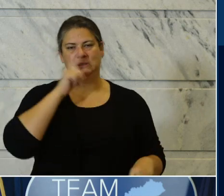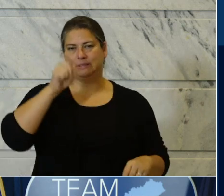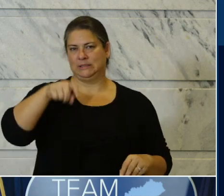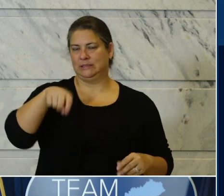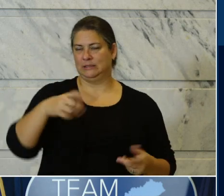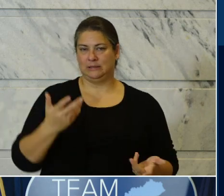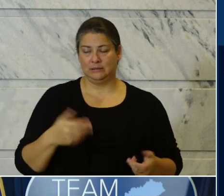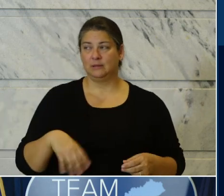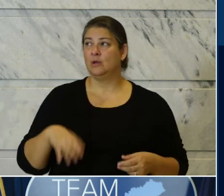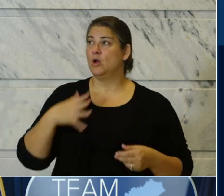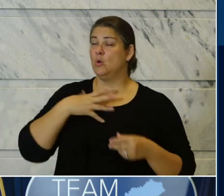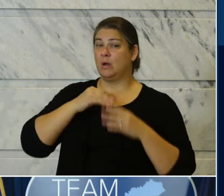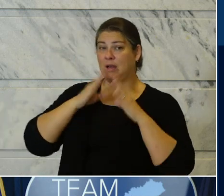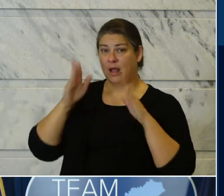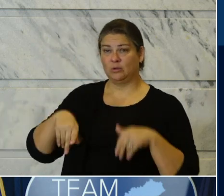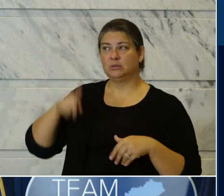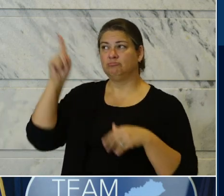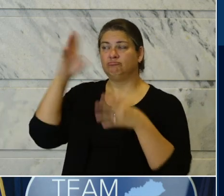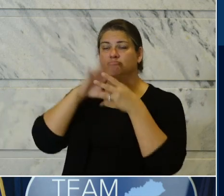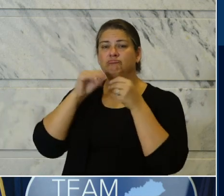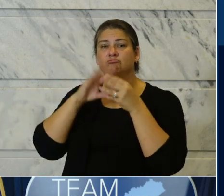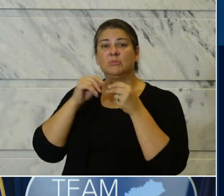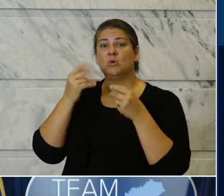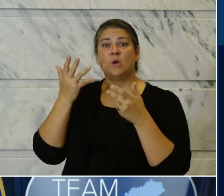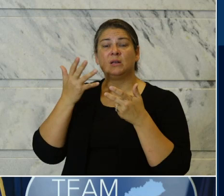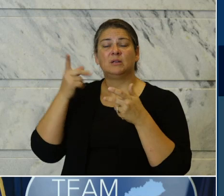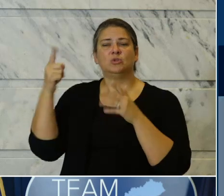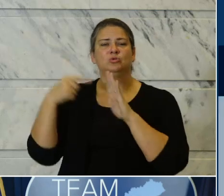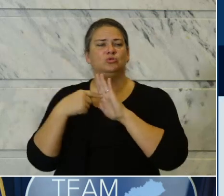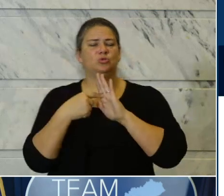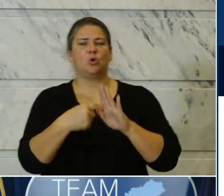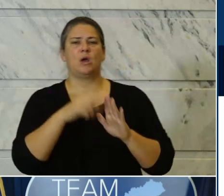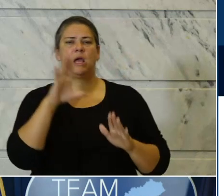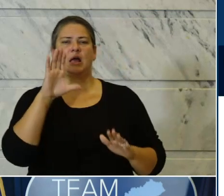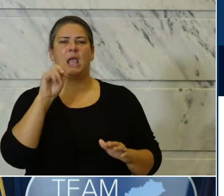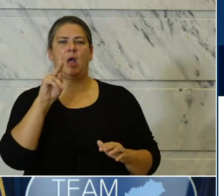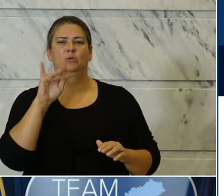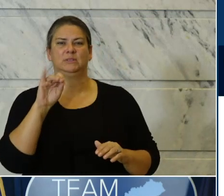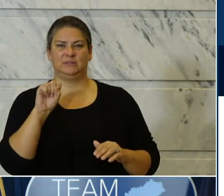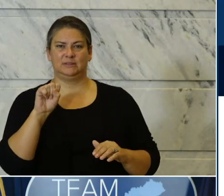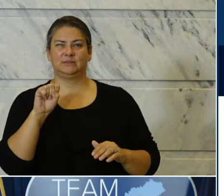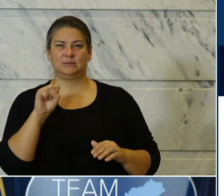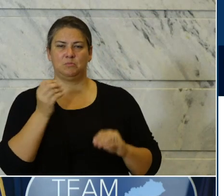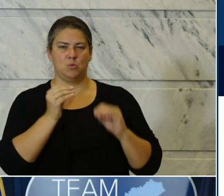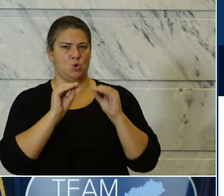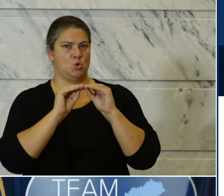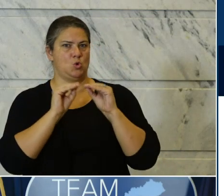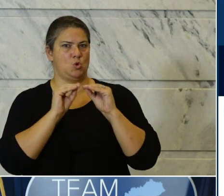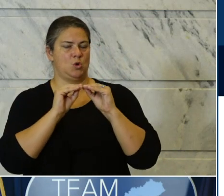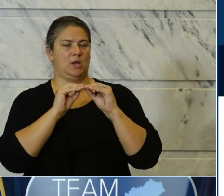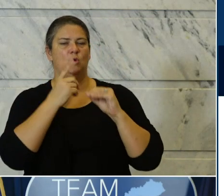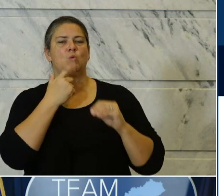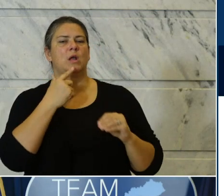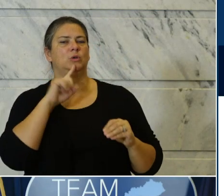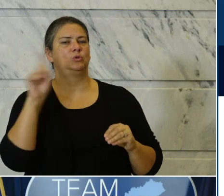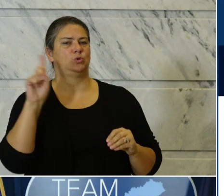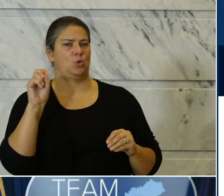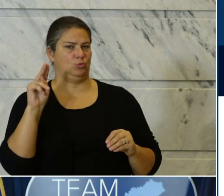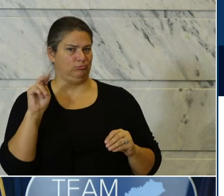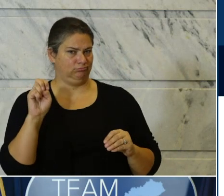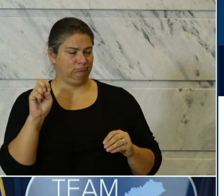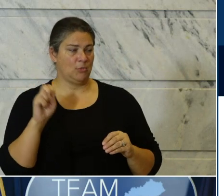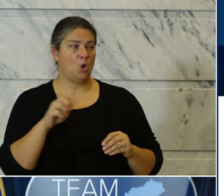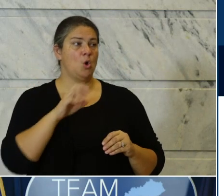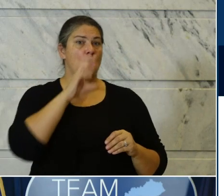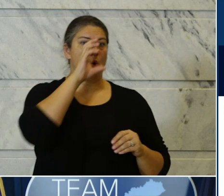is also showing certainly more counties than in the previous week or weeks in the red zone, the orange